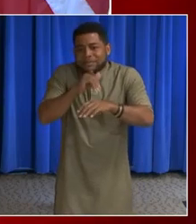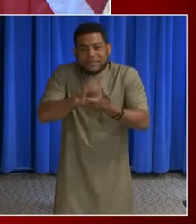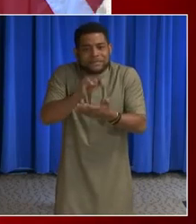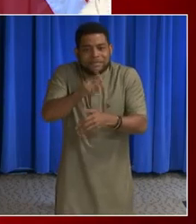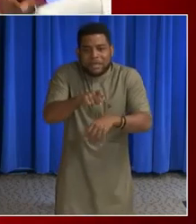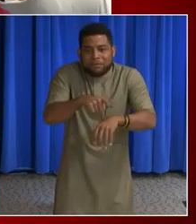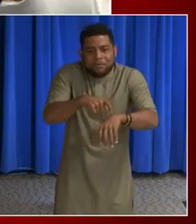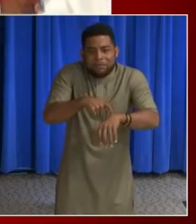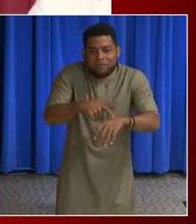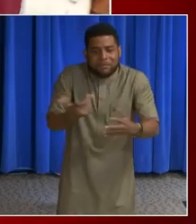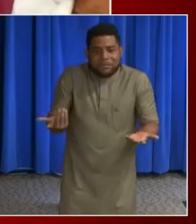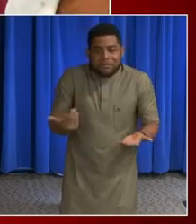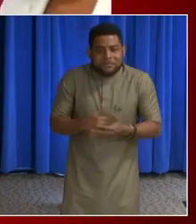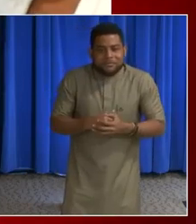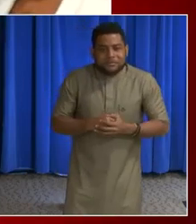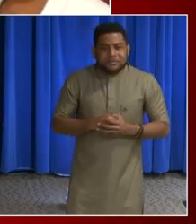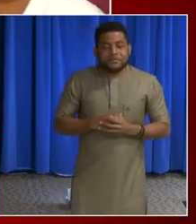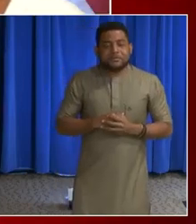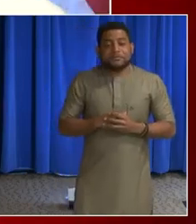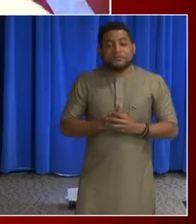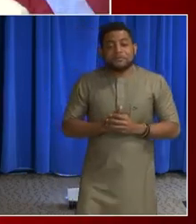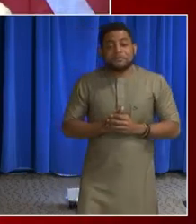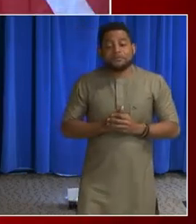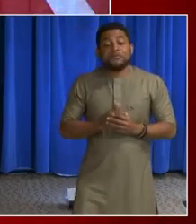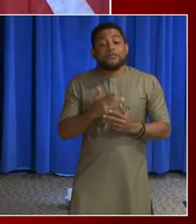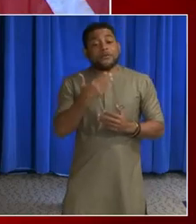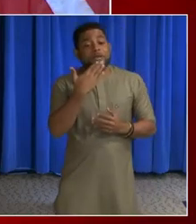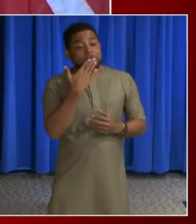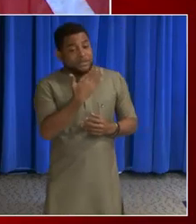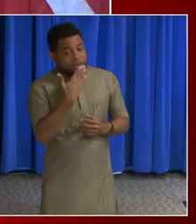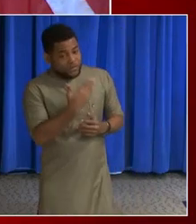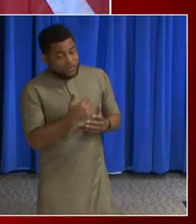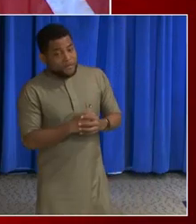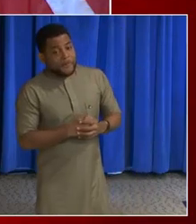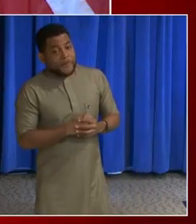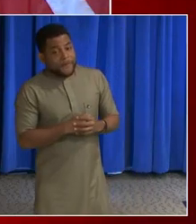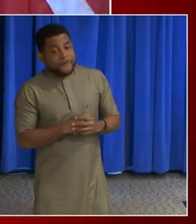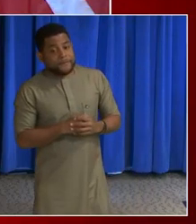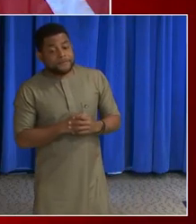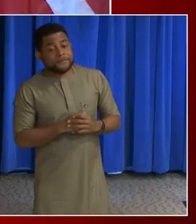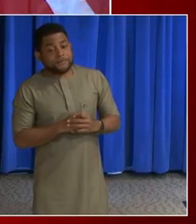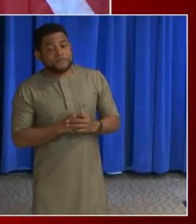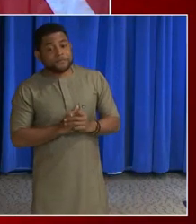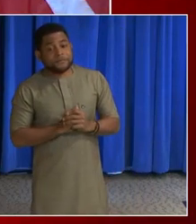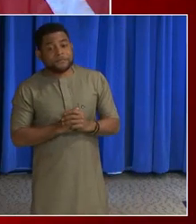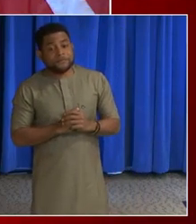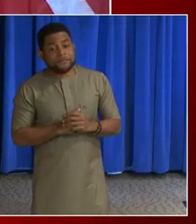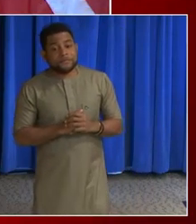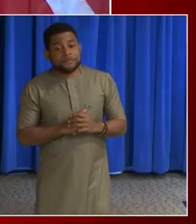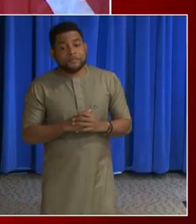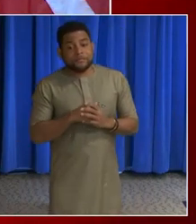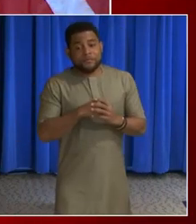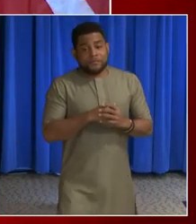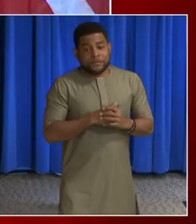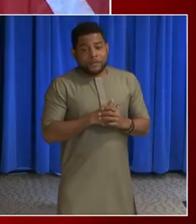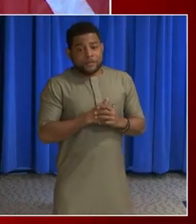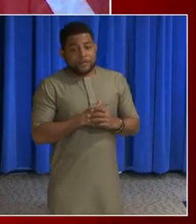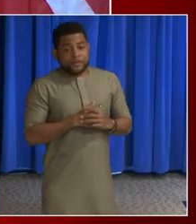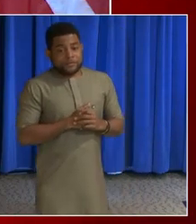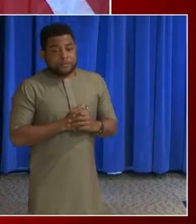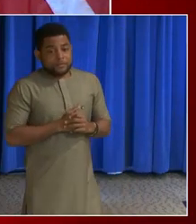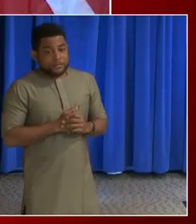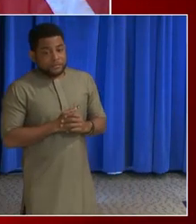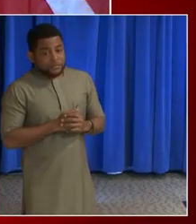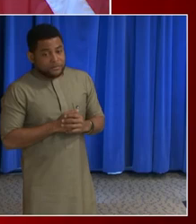That's not sure. Okay. Yes, ma'am. Yeah, thank you. Carmen Rodriguez from El Tiempo Latino. Former employees from Casa Ruby said that they report no payments